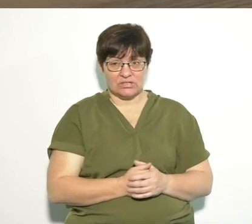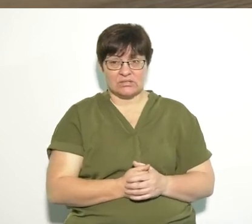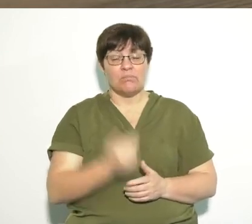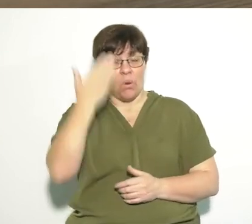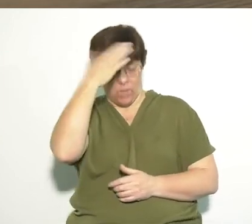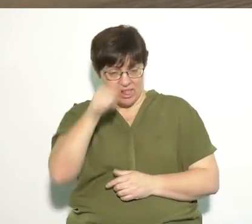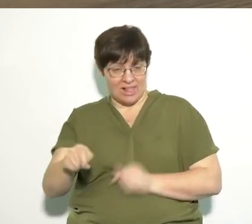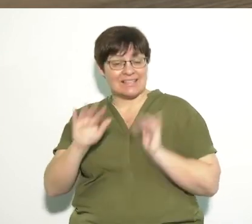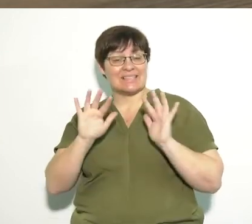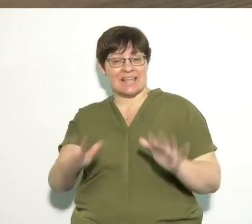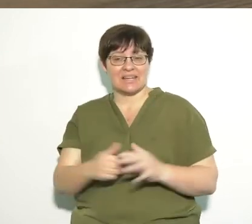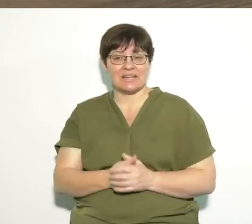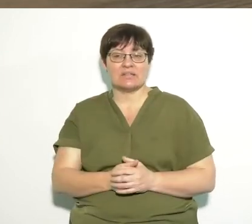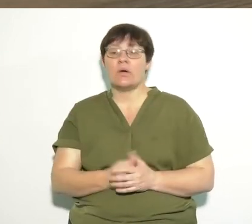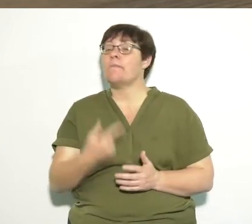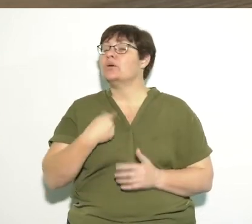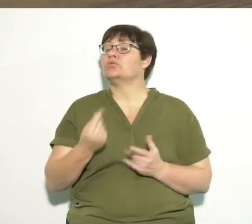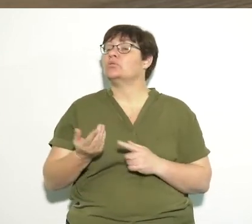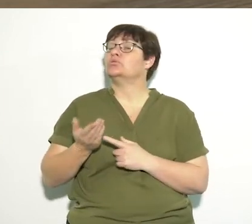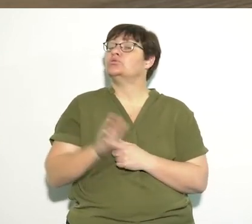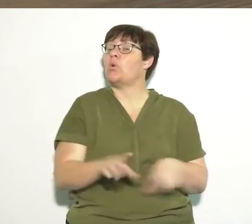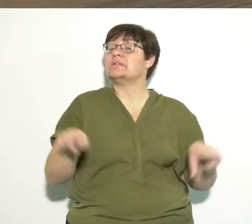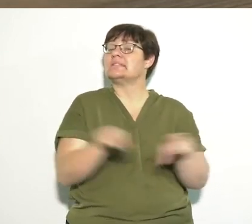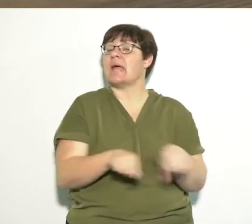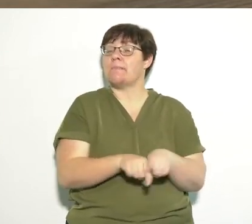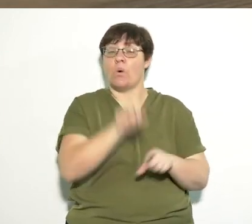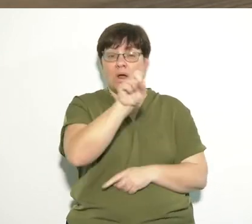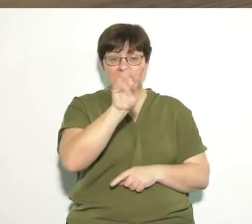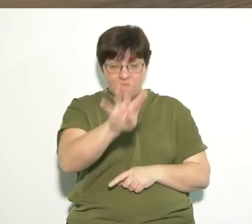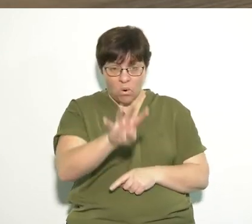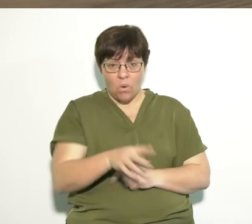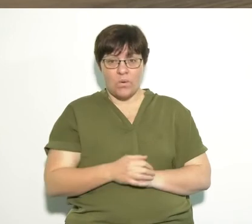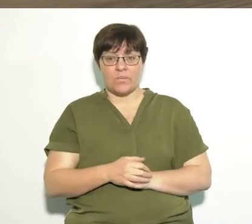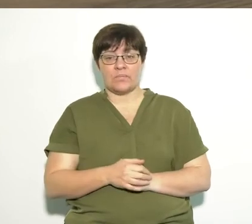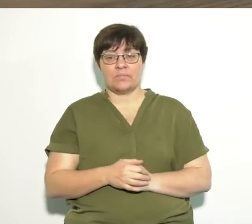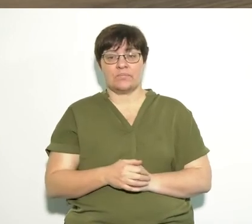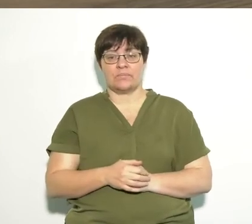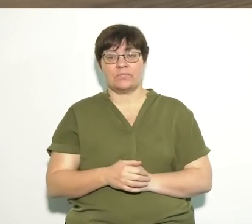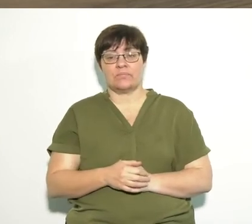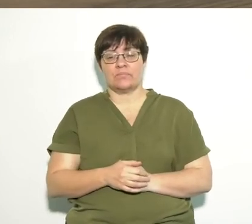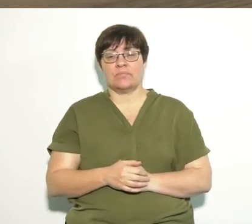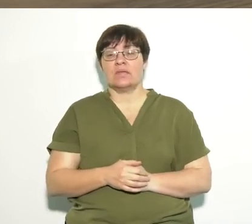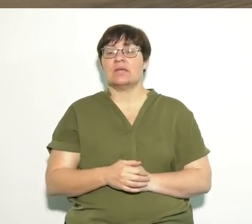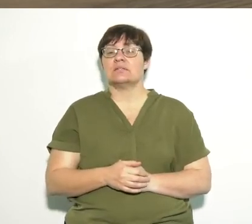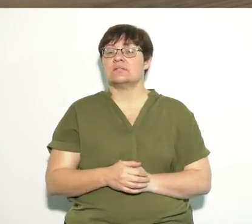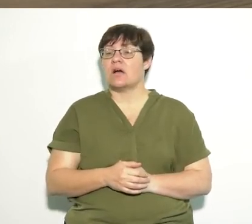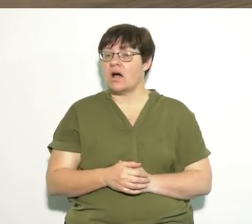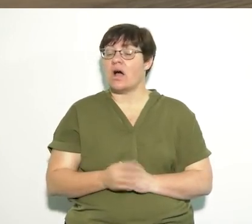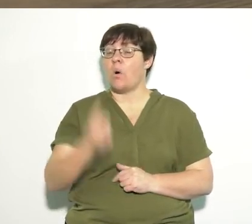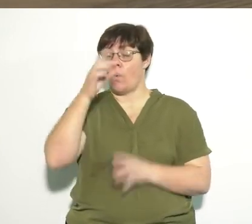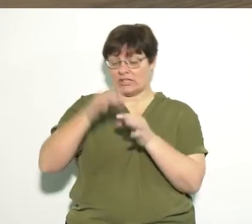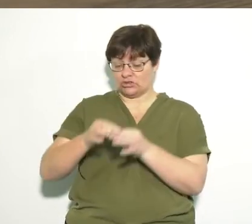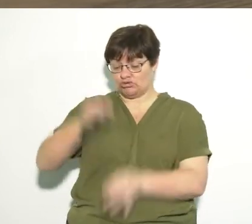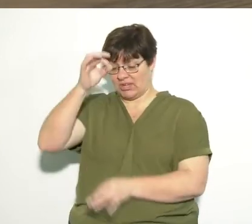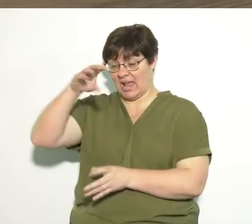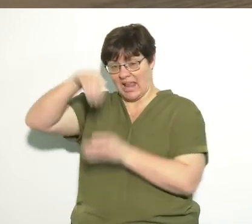string. I know that's 10 already. And so all I need to do to show the same amount without using this is to